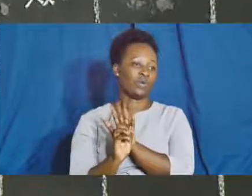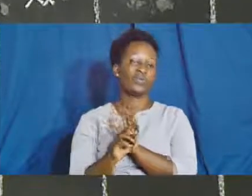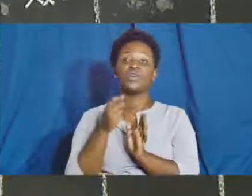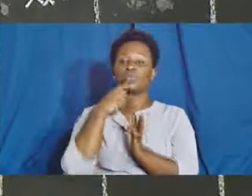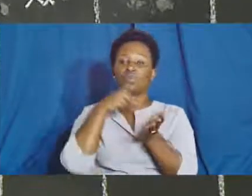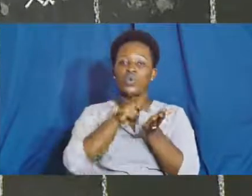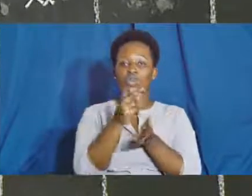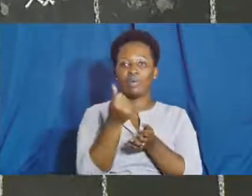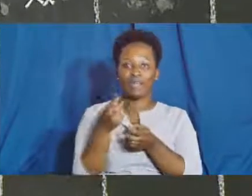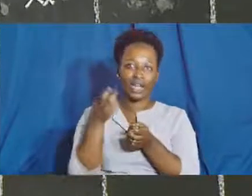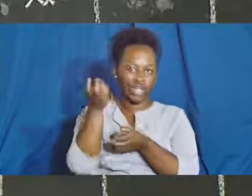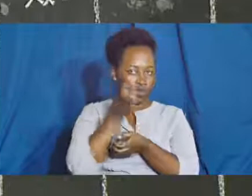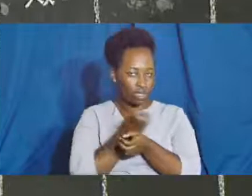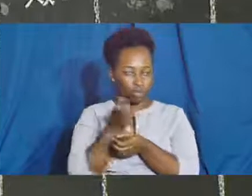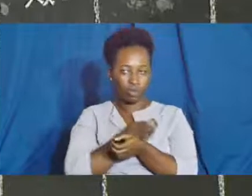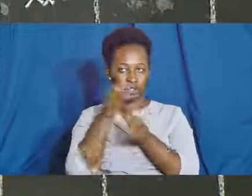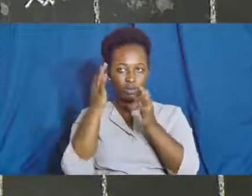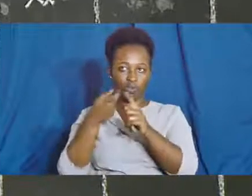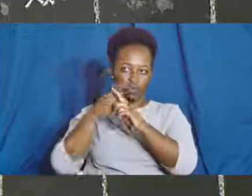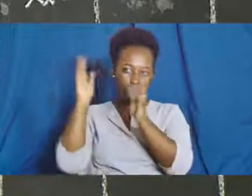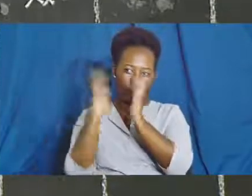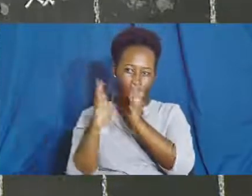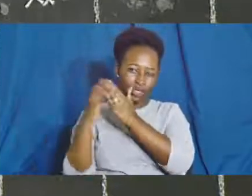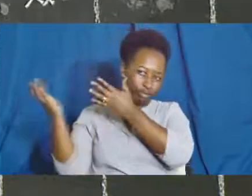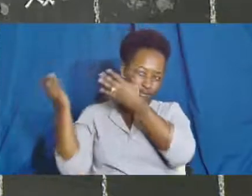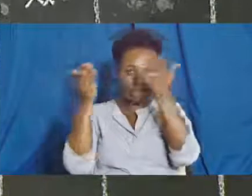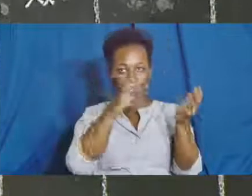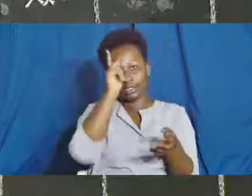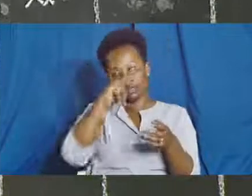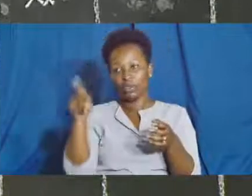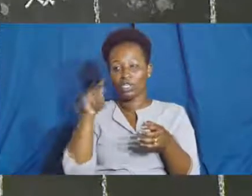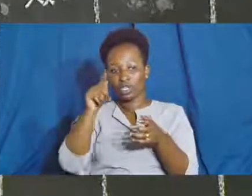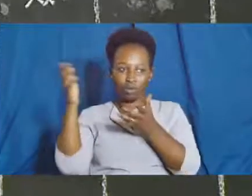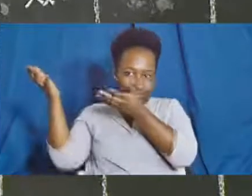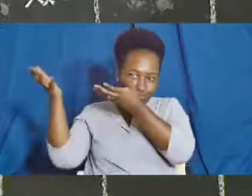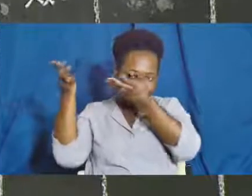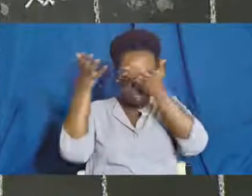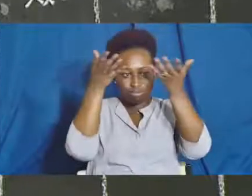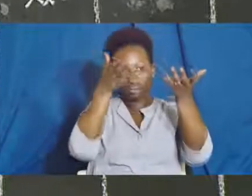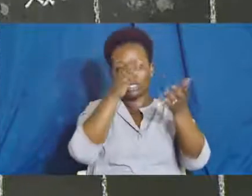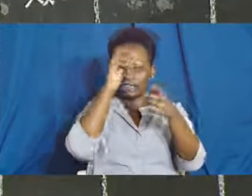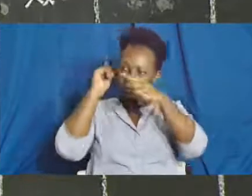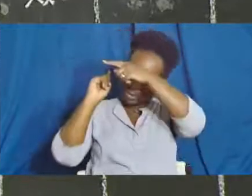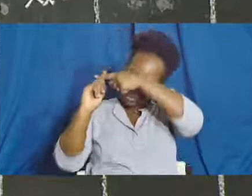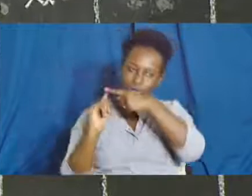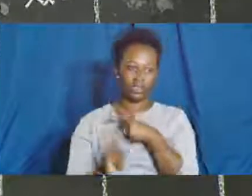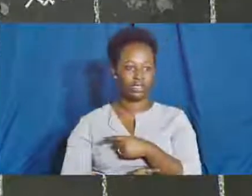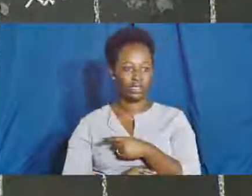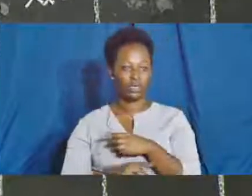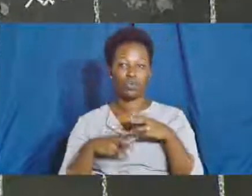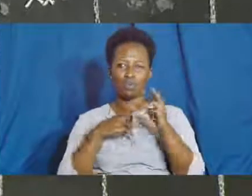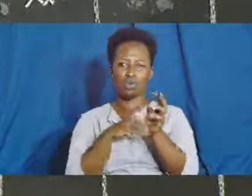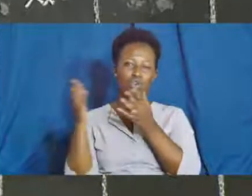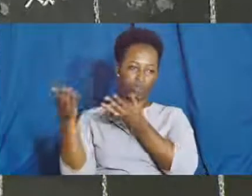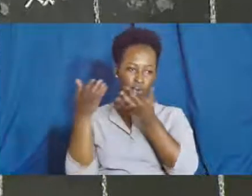paid some money to transport goods to Kimirongo. That is carriage on purchases. You add them. Carriage on